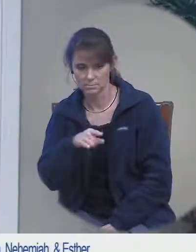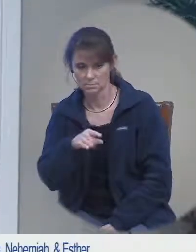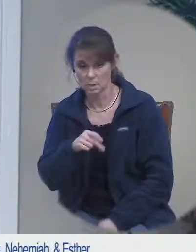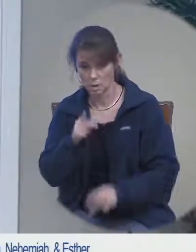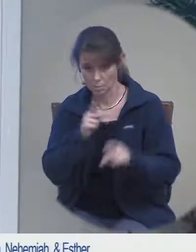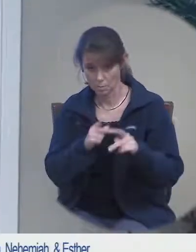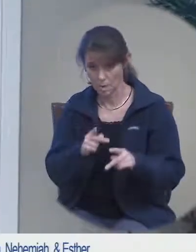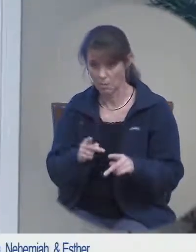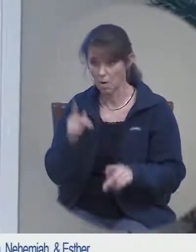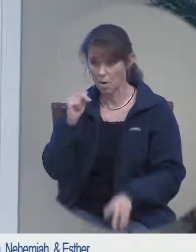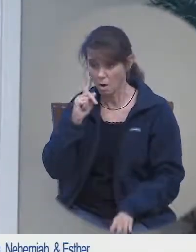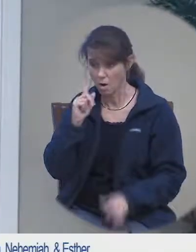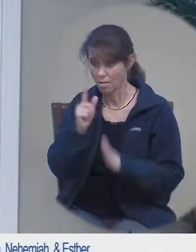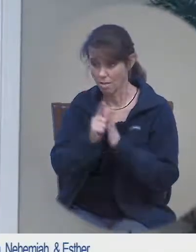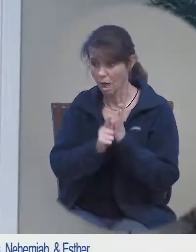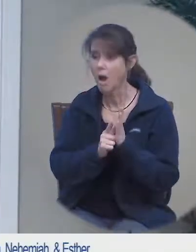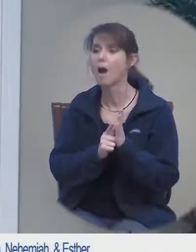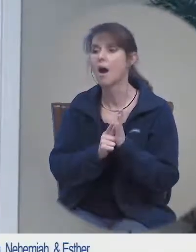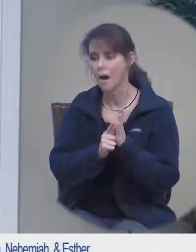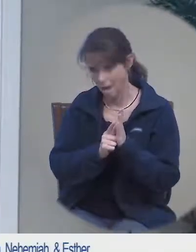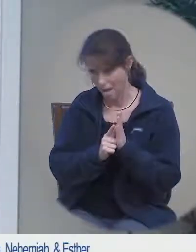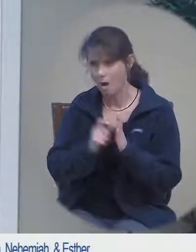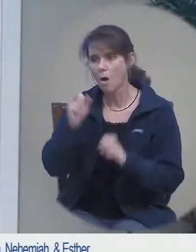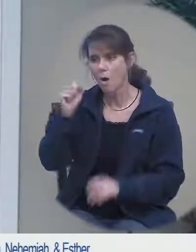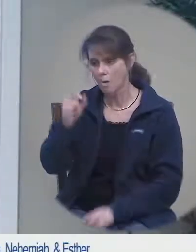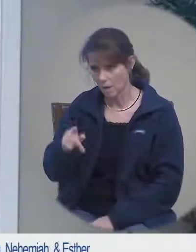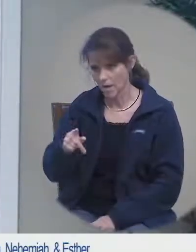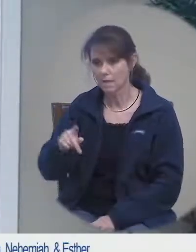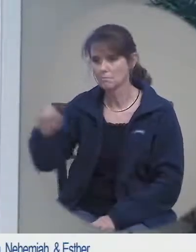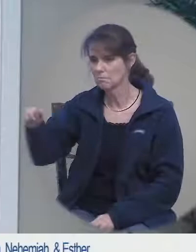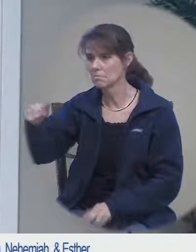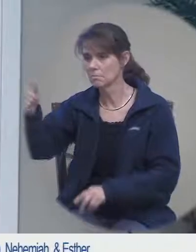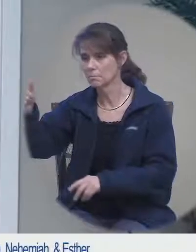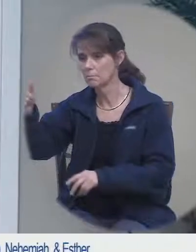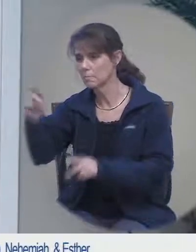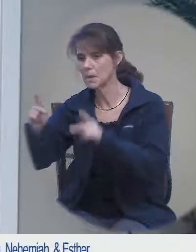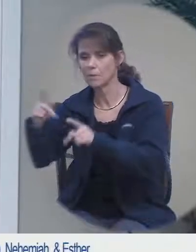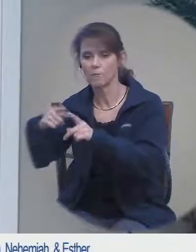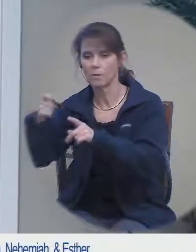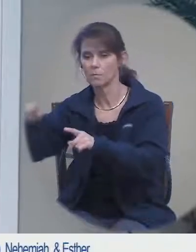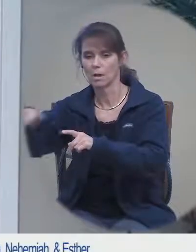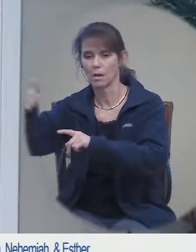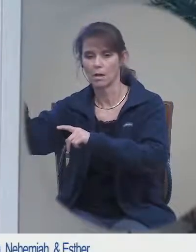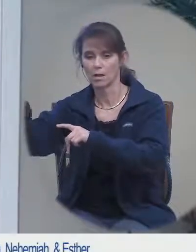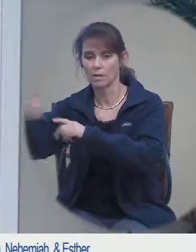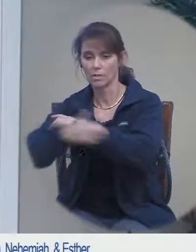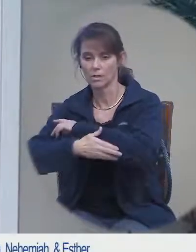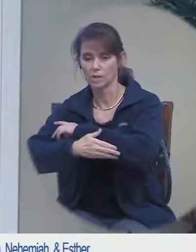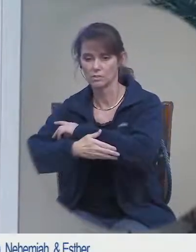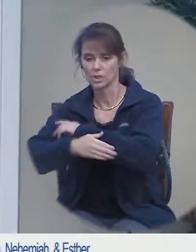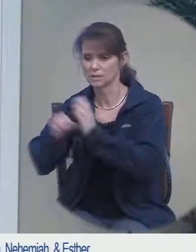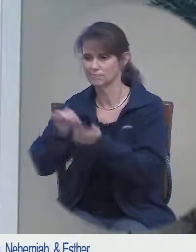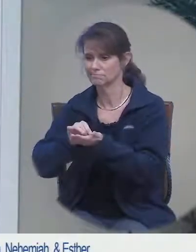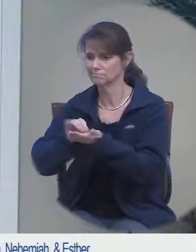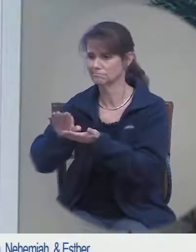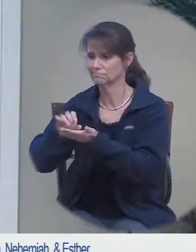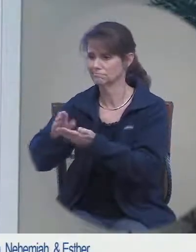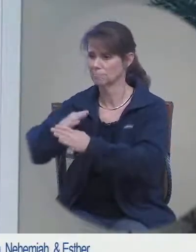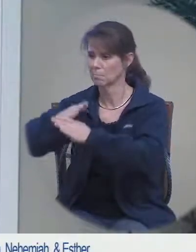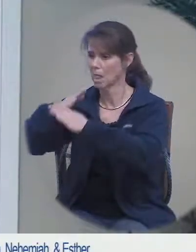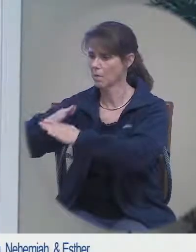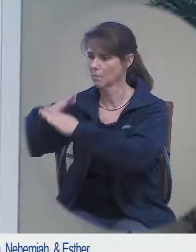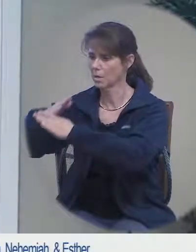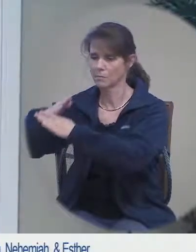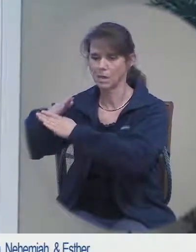they excluded all the foreigners from Israel. So again, notice there, it was the reading of the